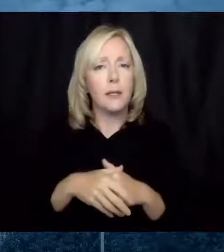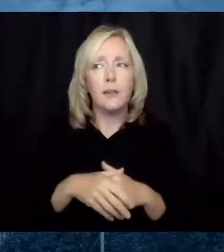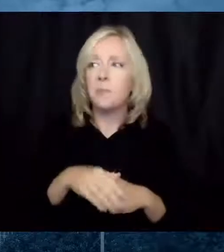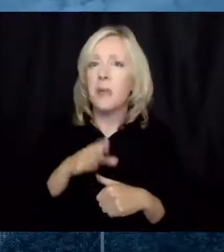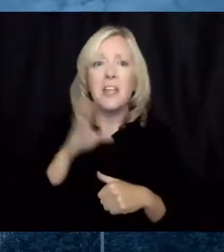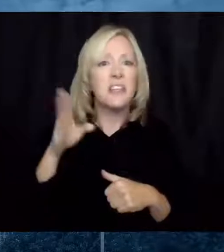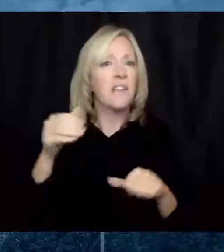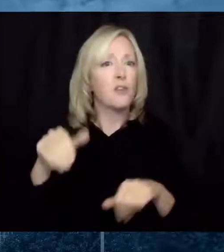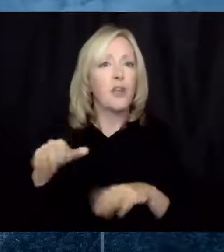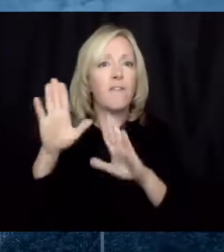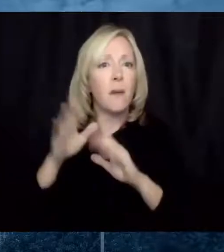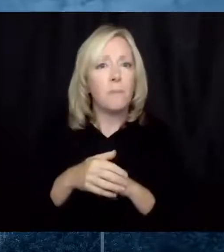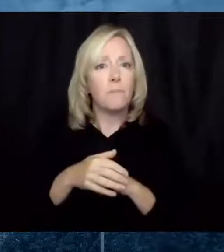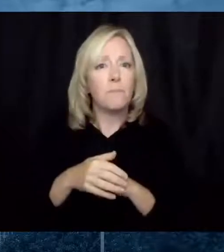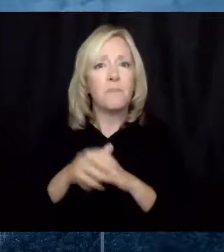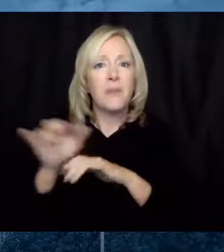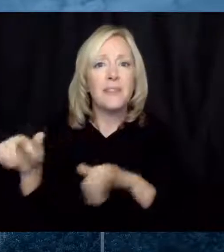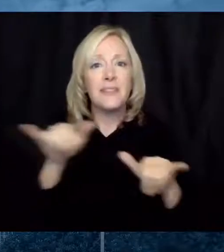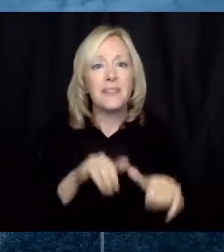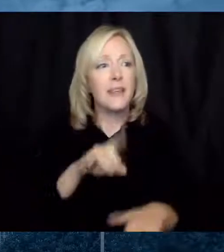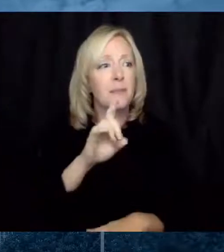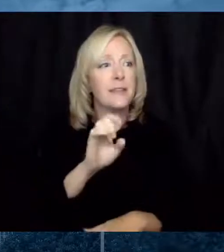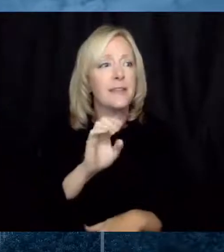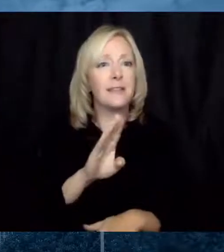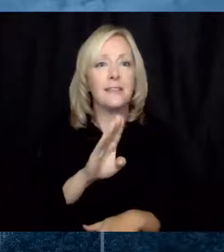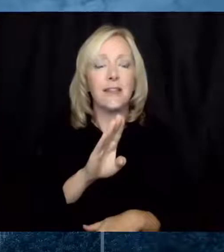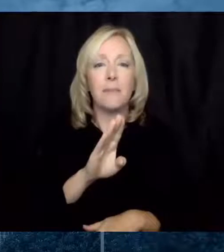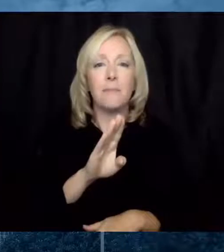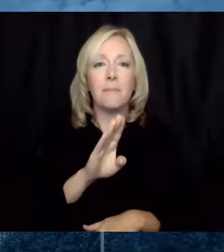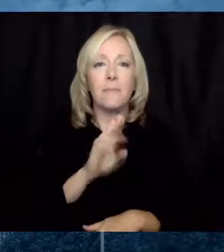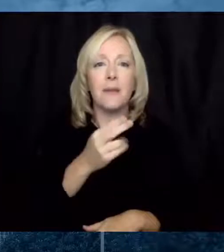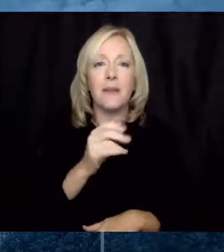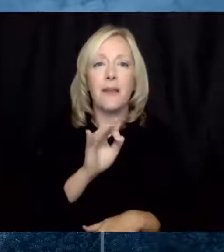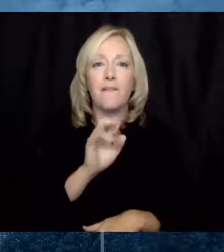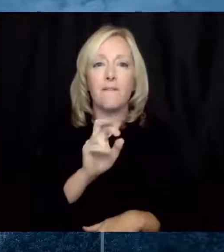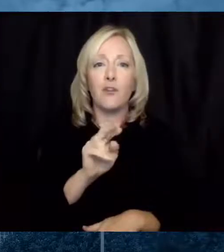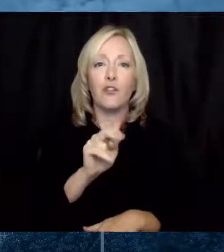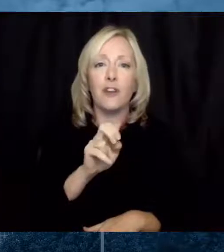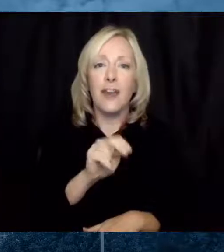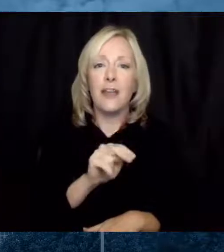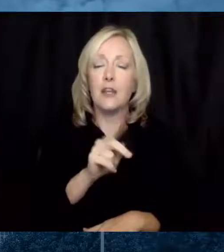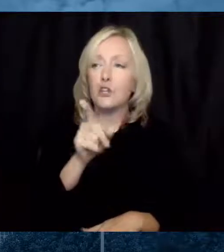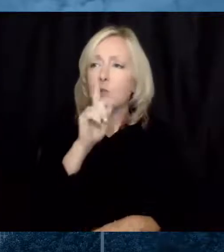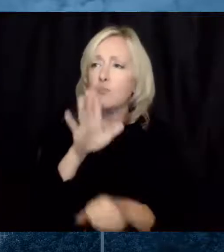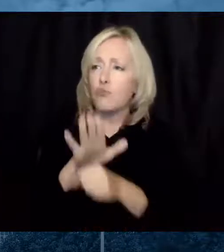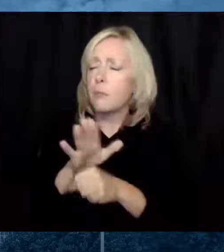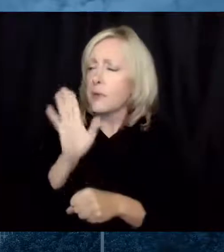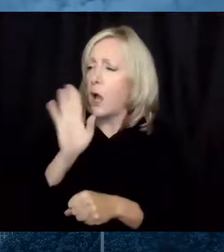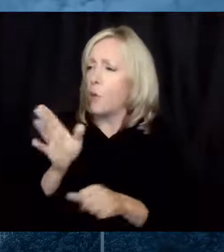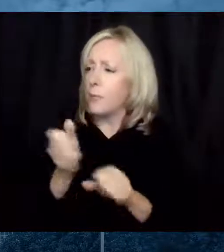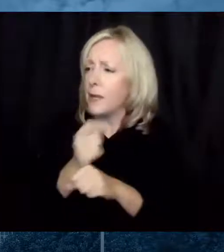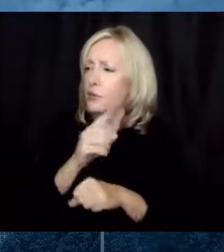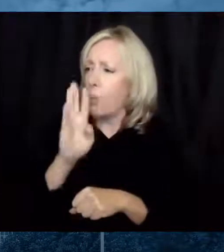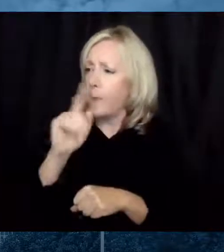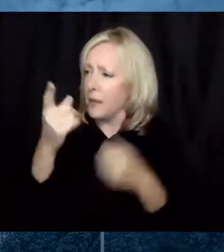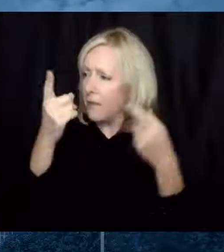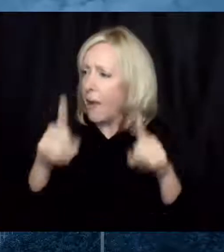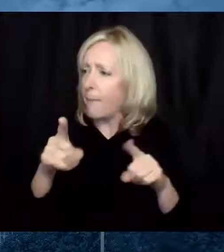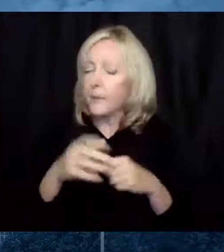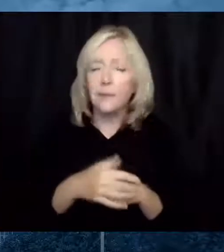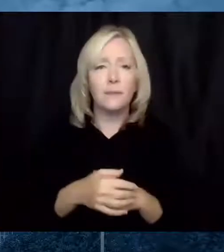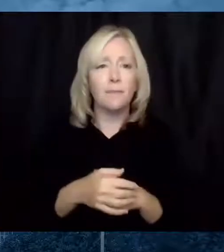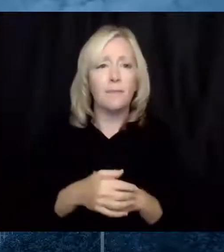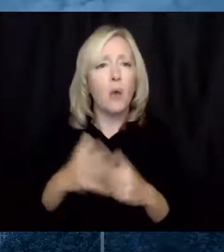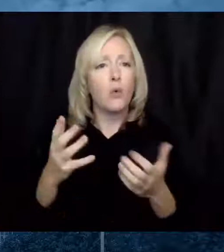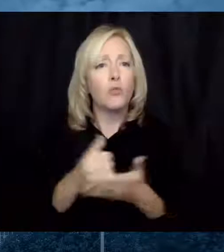Heffernan when she promised Jamie that she would see this bill through. I want to thank everyone that's here. Thank you for Representative